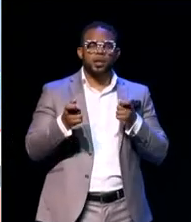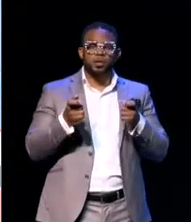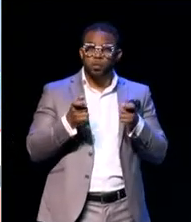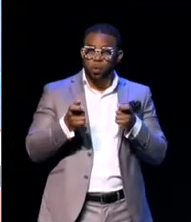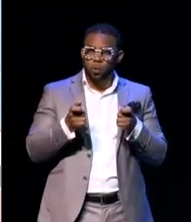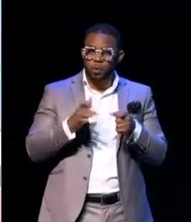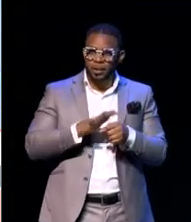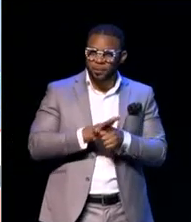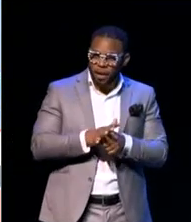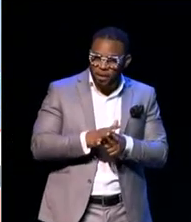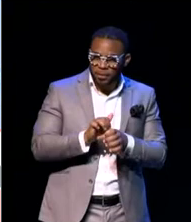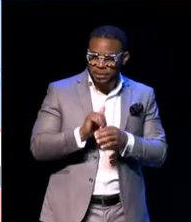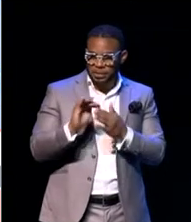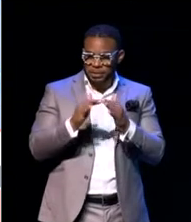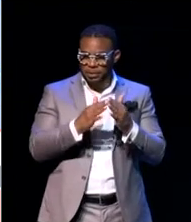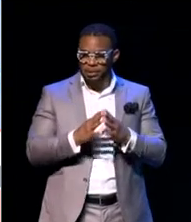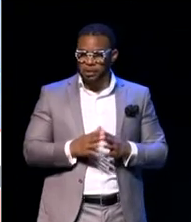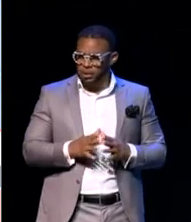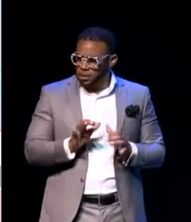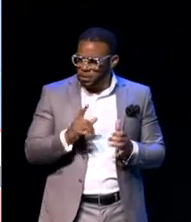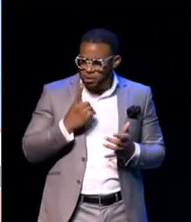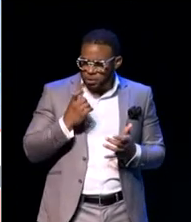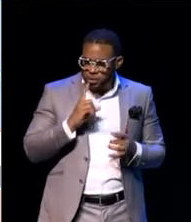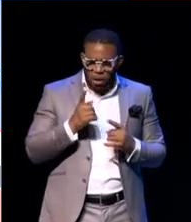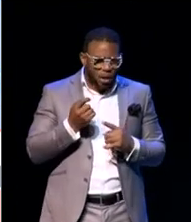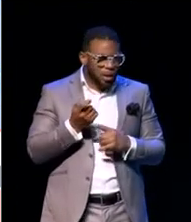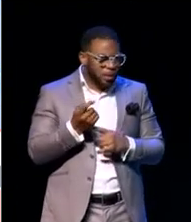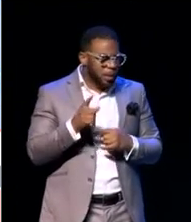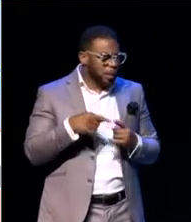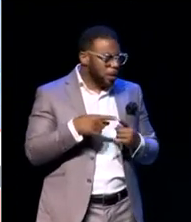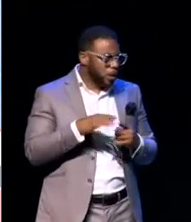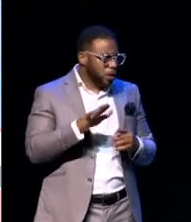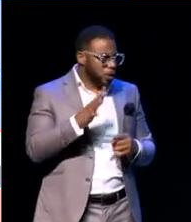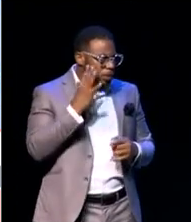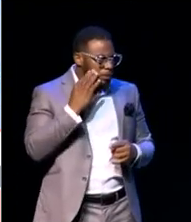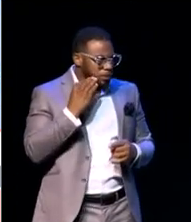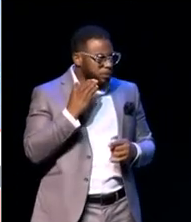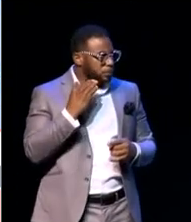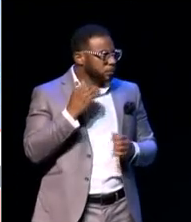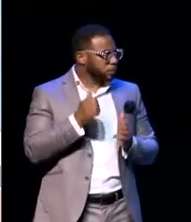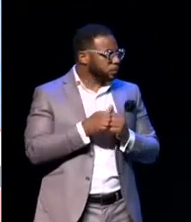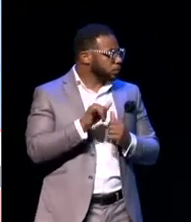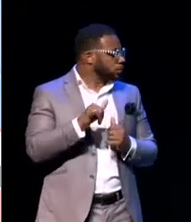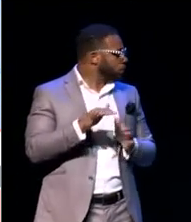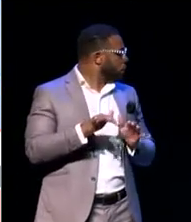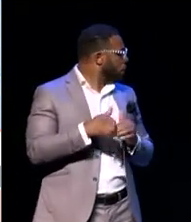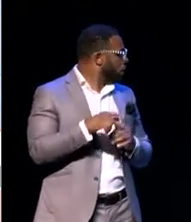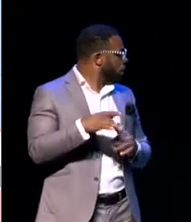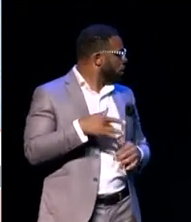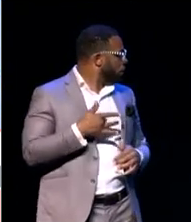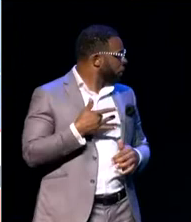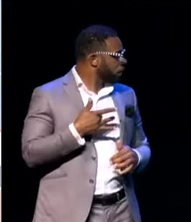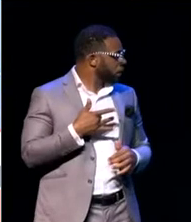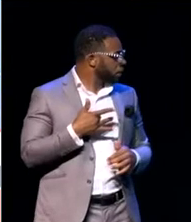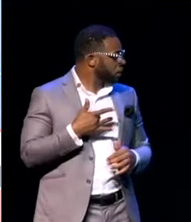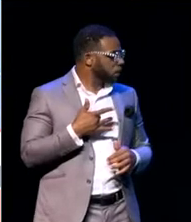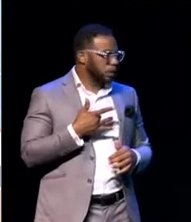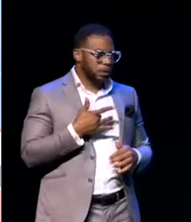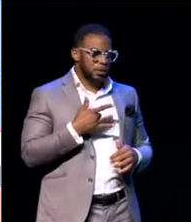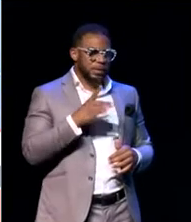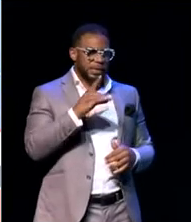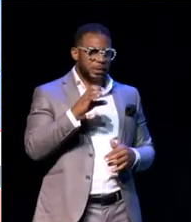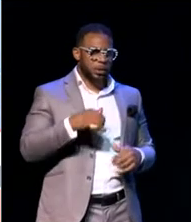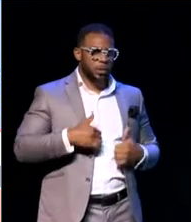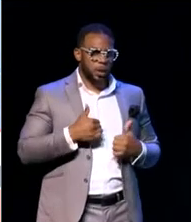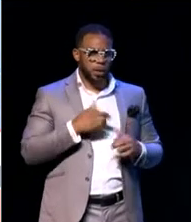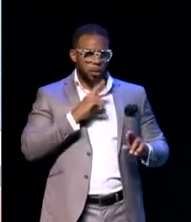control the virus in the city. Could you just talk a little bit about your experiences with that, and how do you feel district